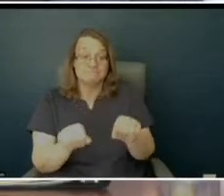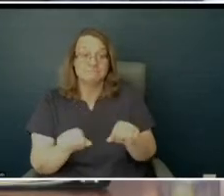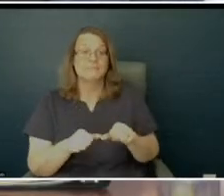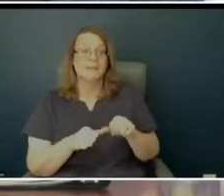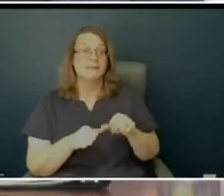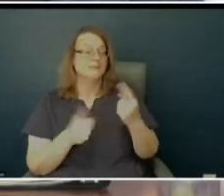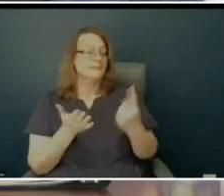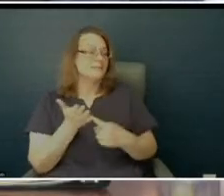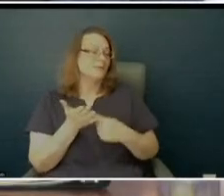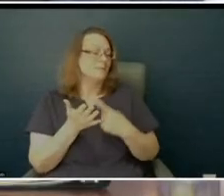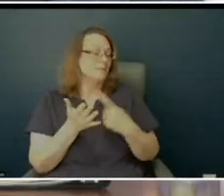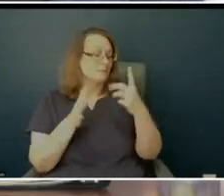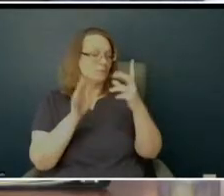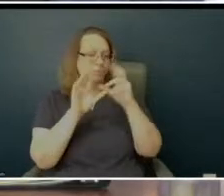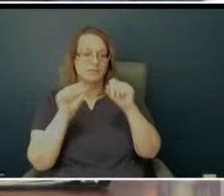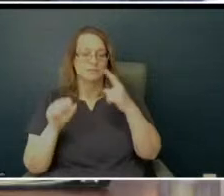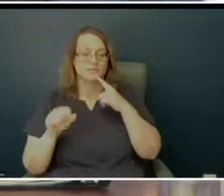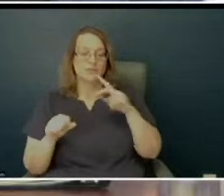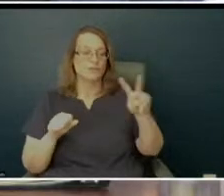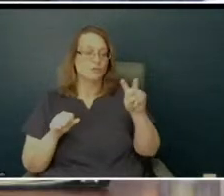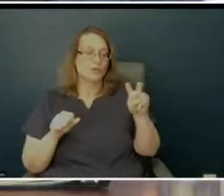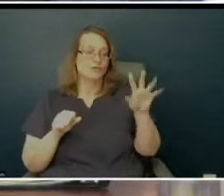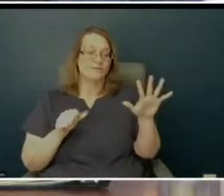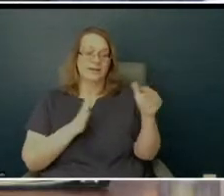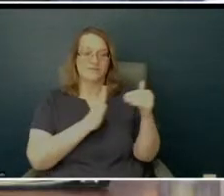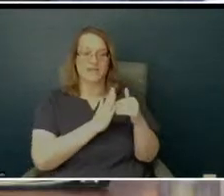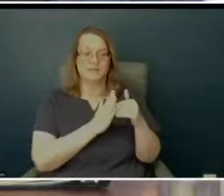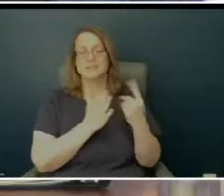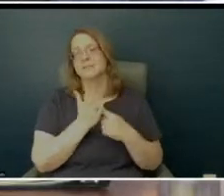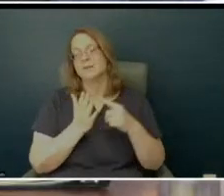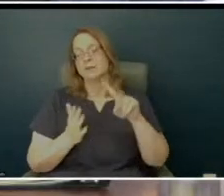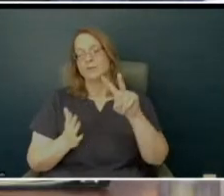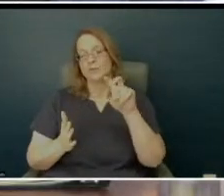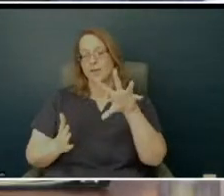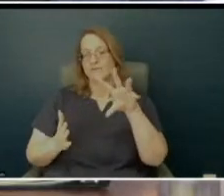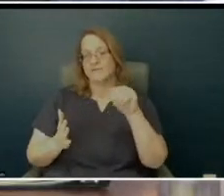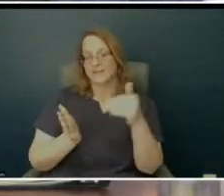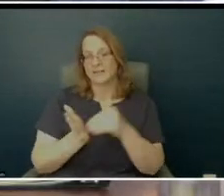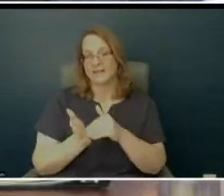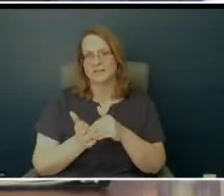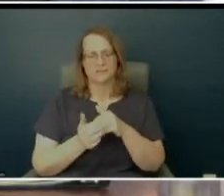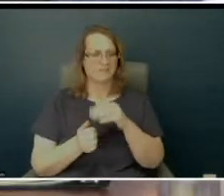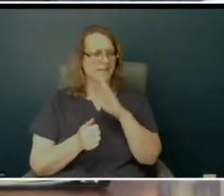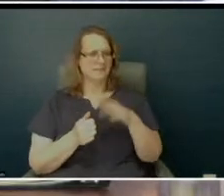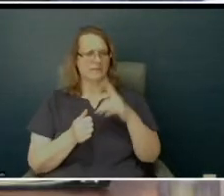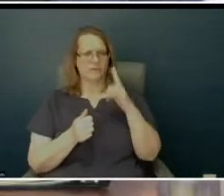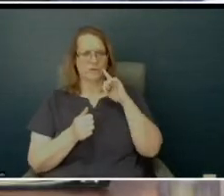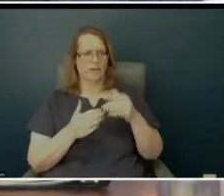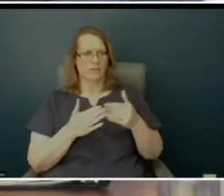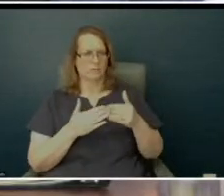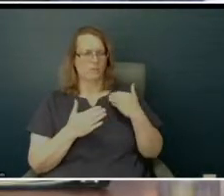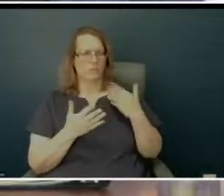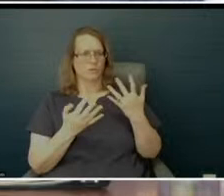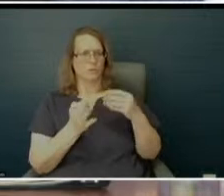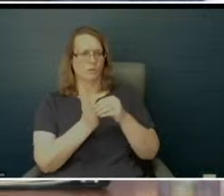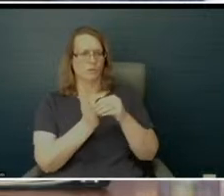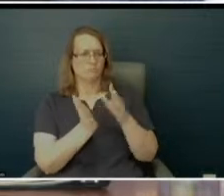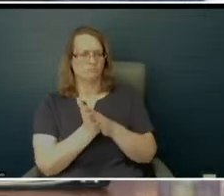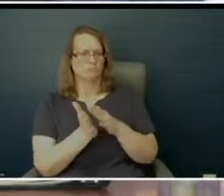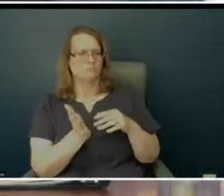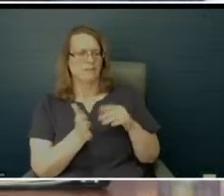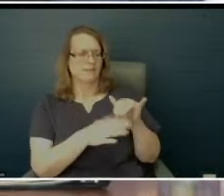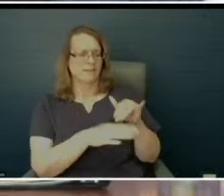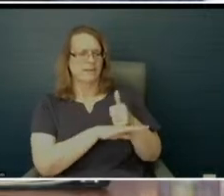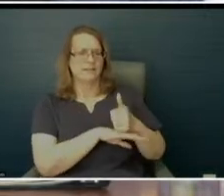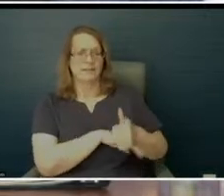say it was 250, but I'd not heard this before, and I wanted to get the allegation down clearly so that we can look into it if appropriate,